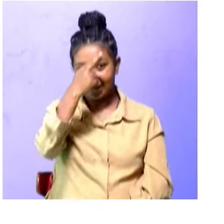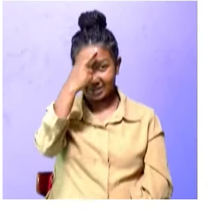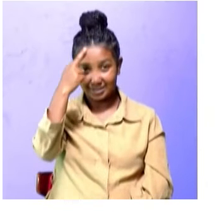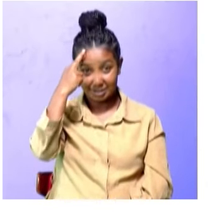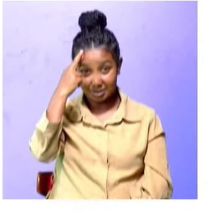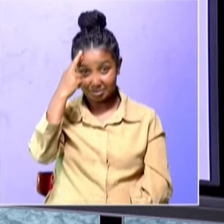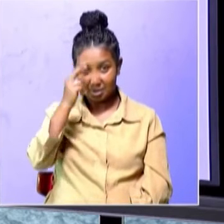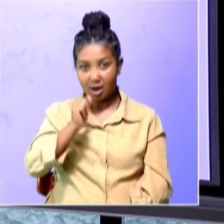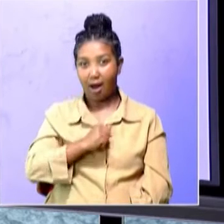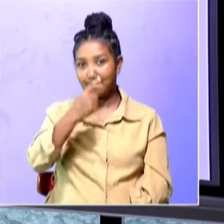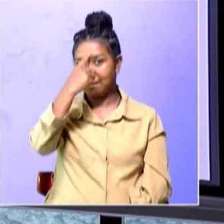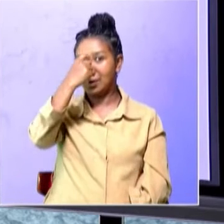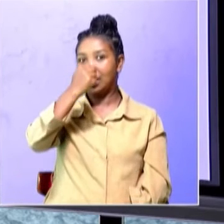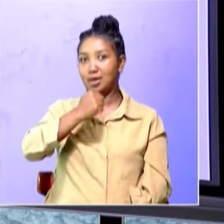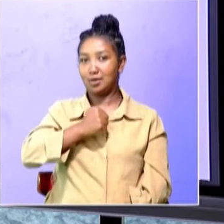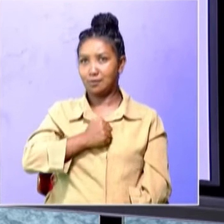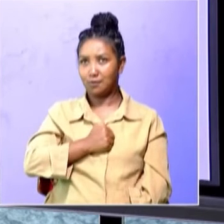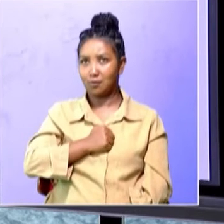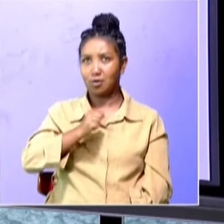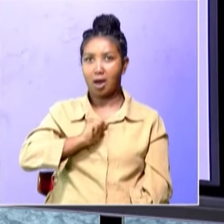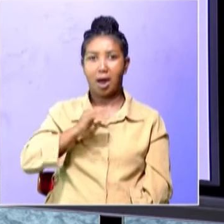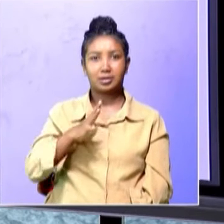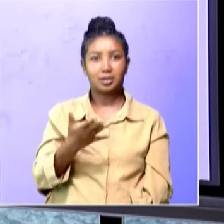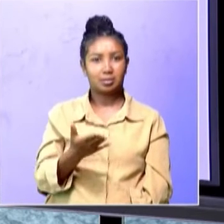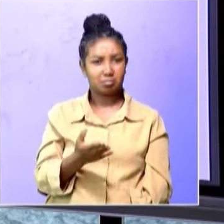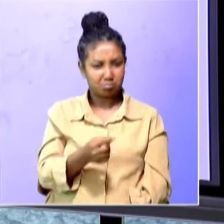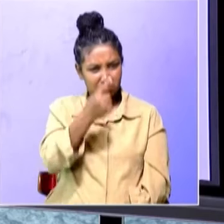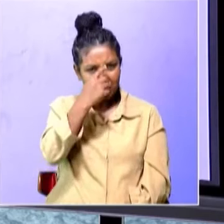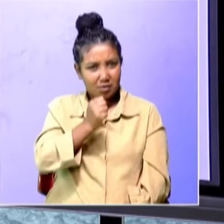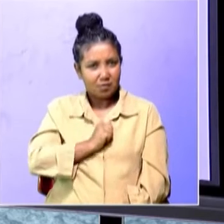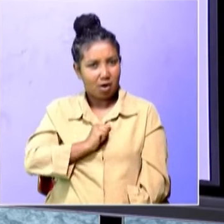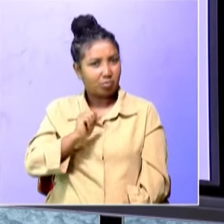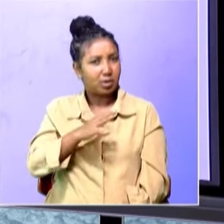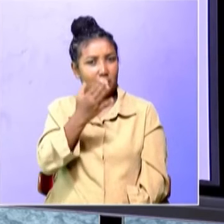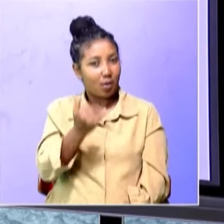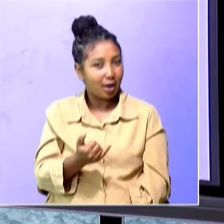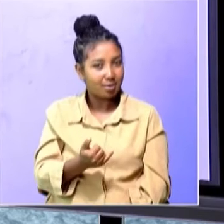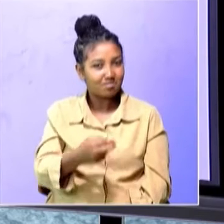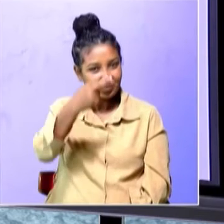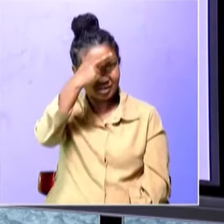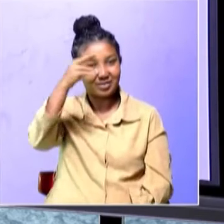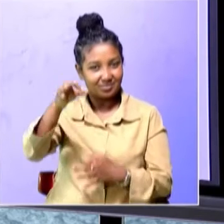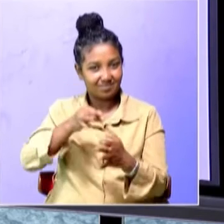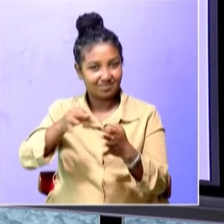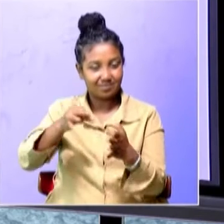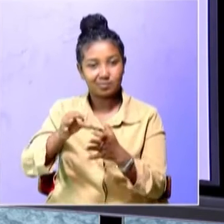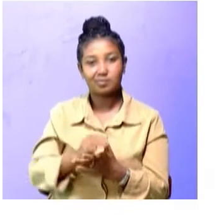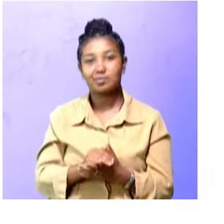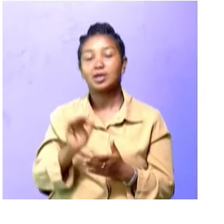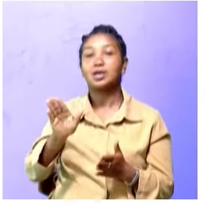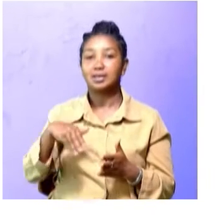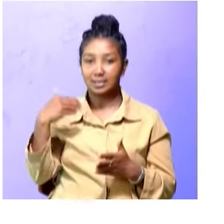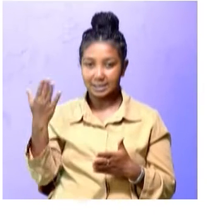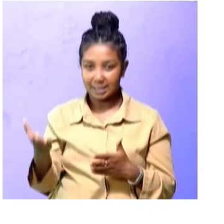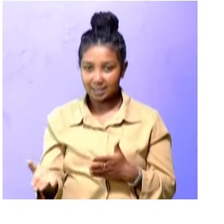When you say, I believe or I think, why do you believe? Or why do you think that? That's what we call a reason.